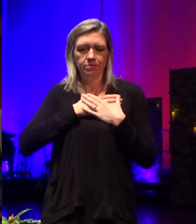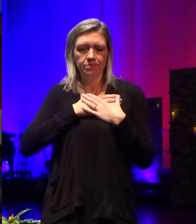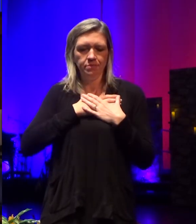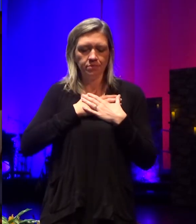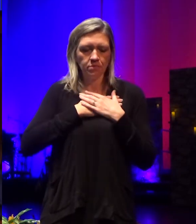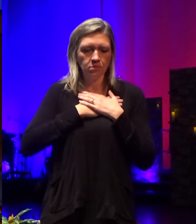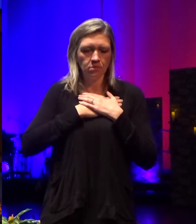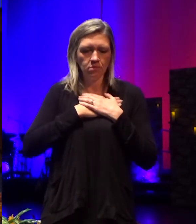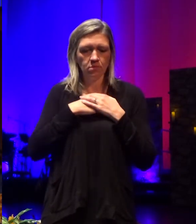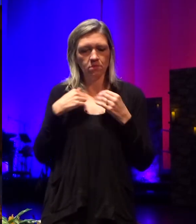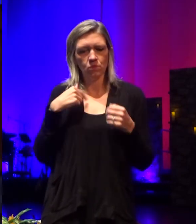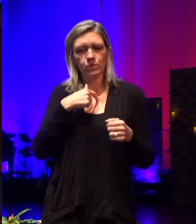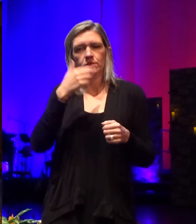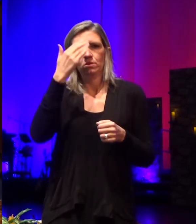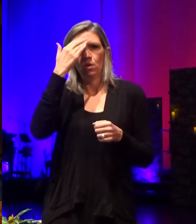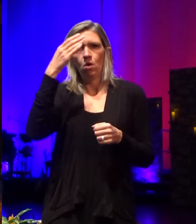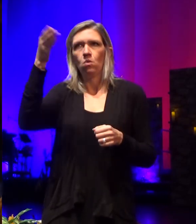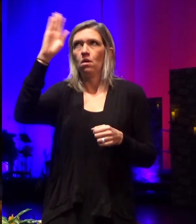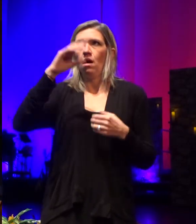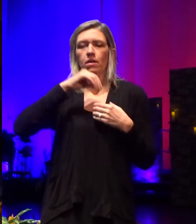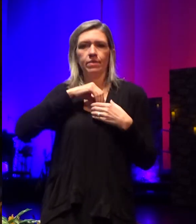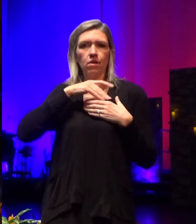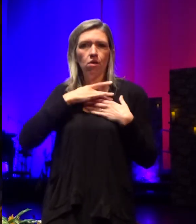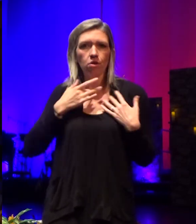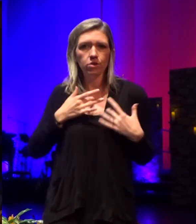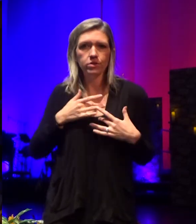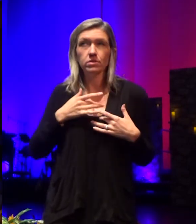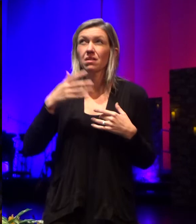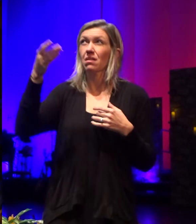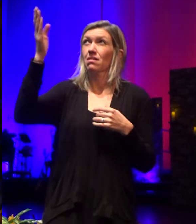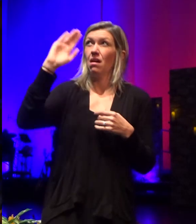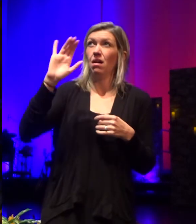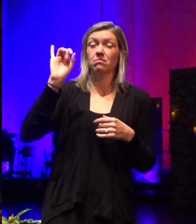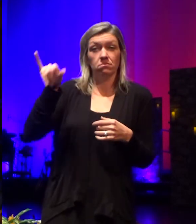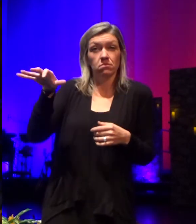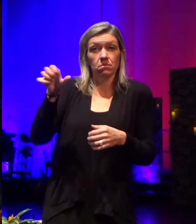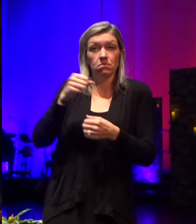We know God in the heart, for God is love.